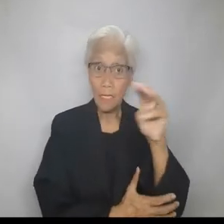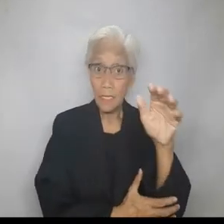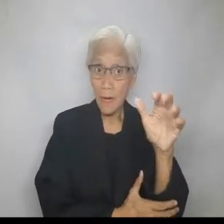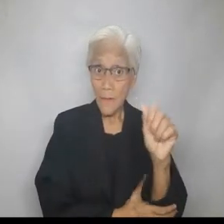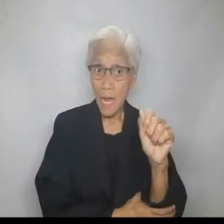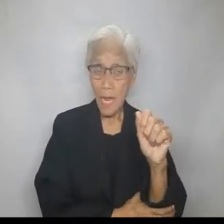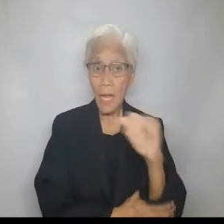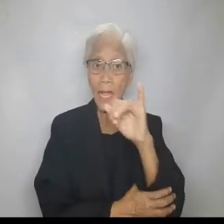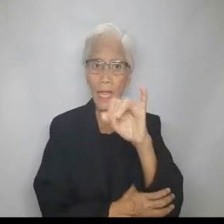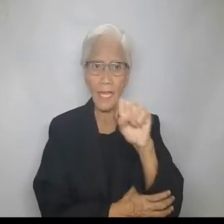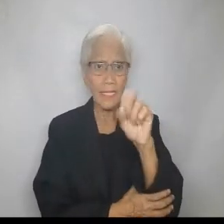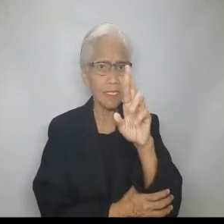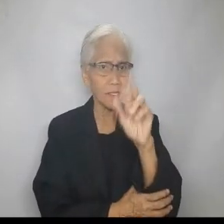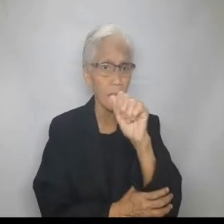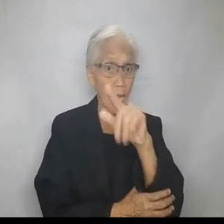Shema